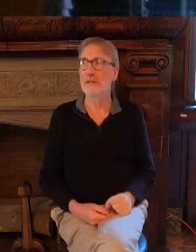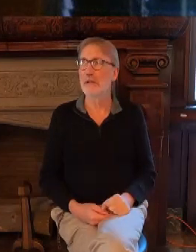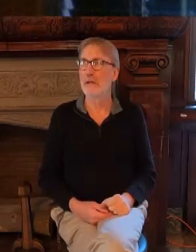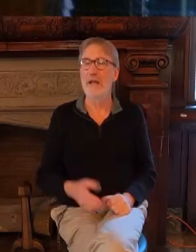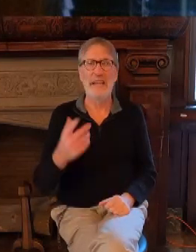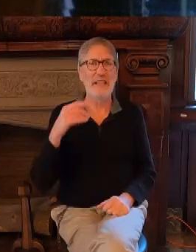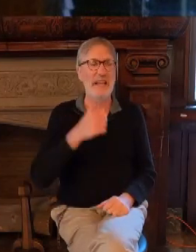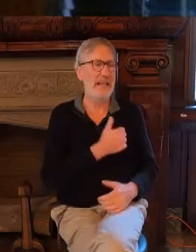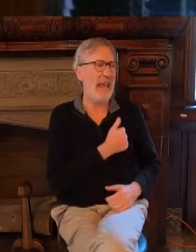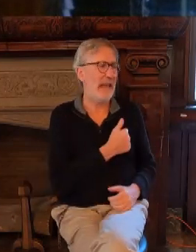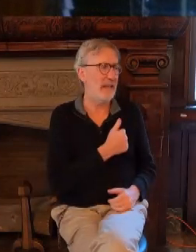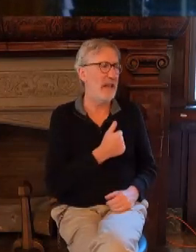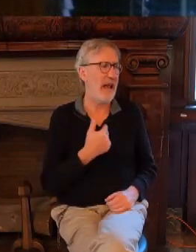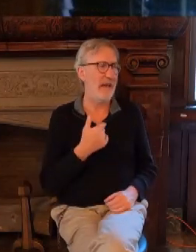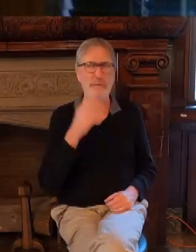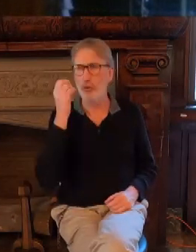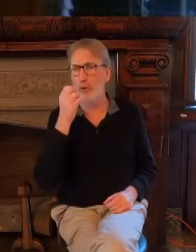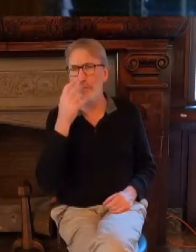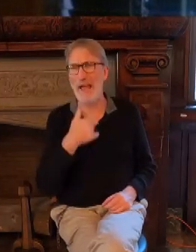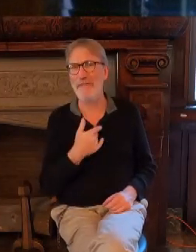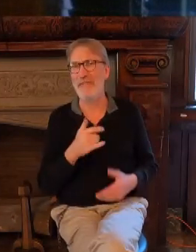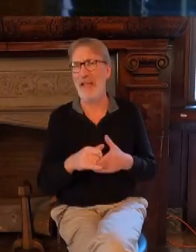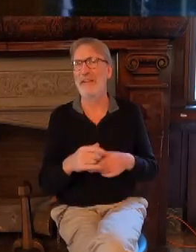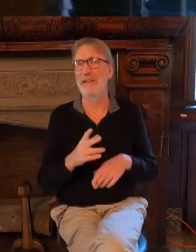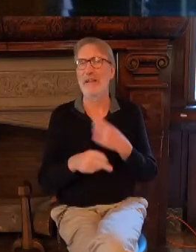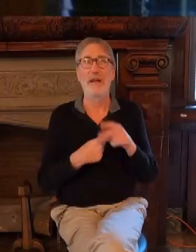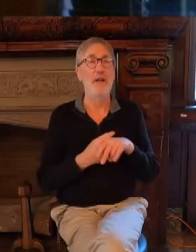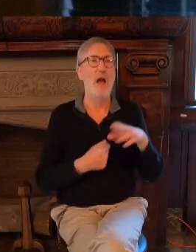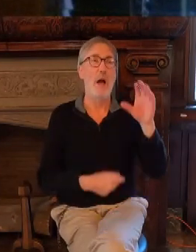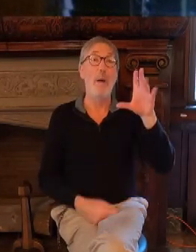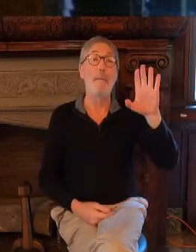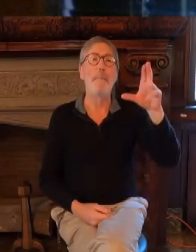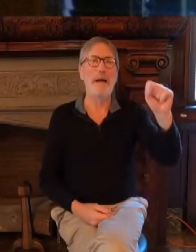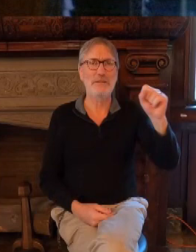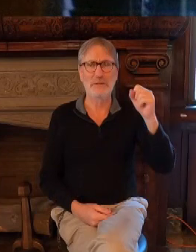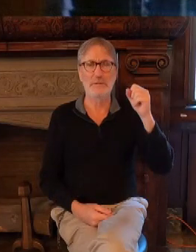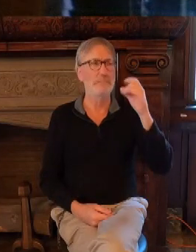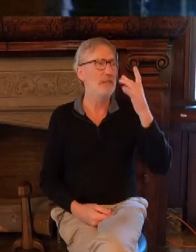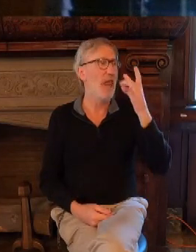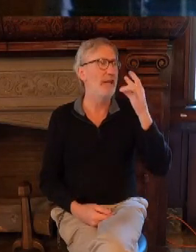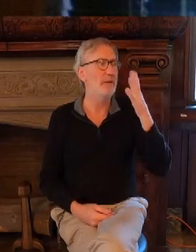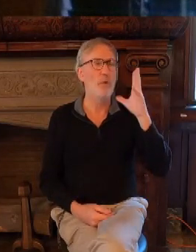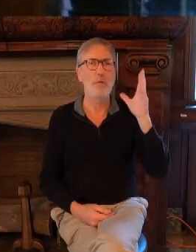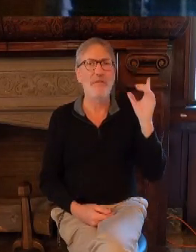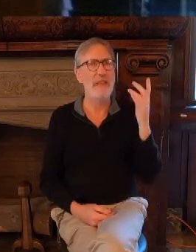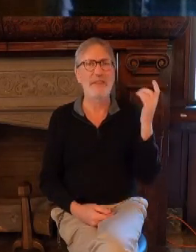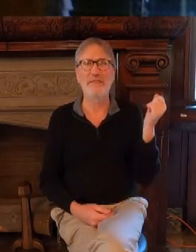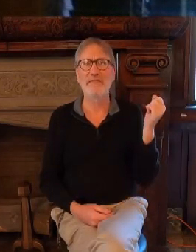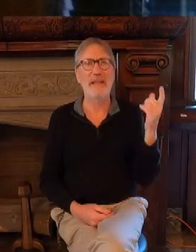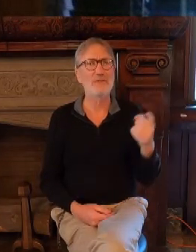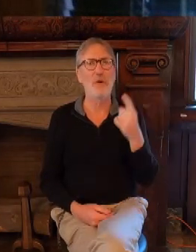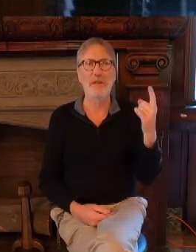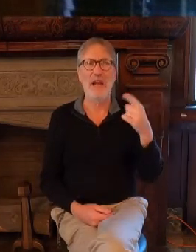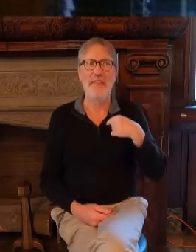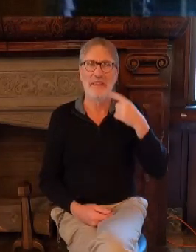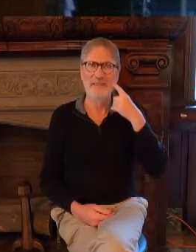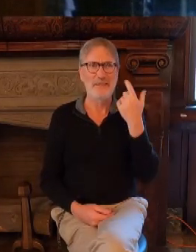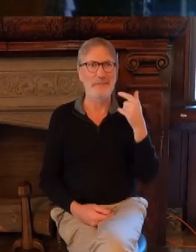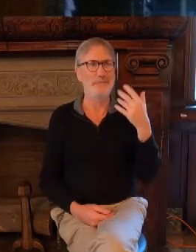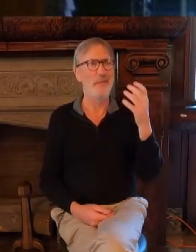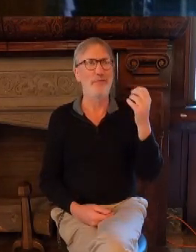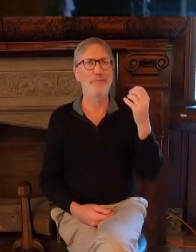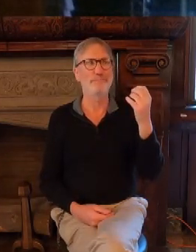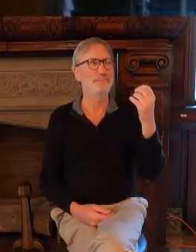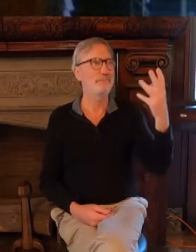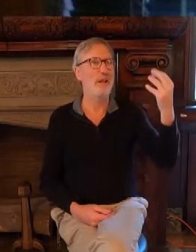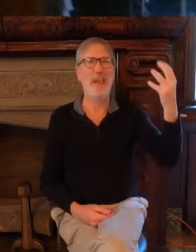Montreal has them. And other European cities that is only for bus operators. And so I'd almost imagine it's like a third leg of a traffic